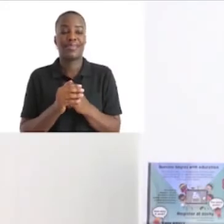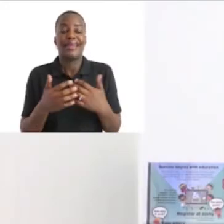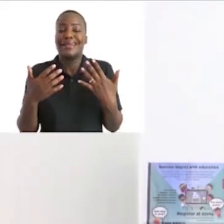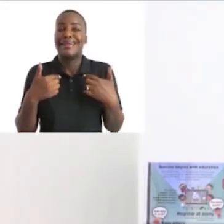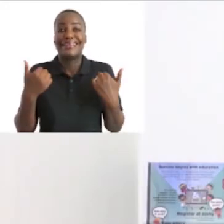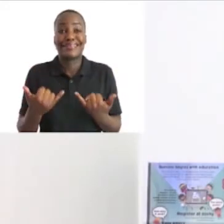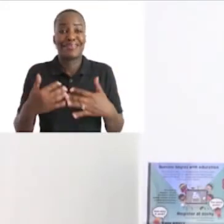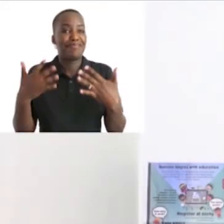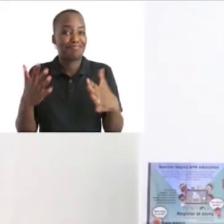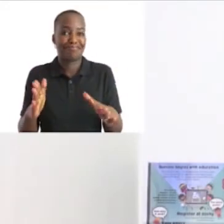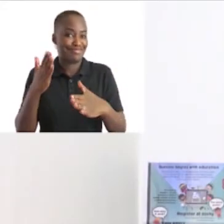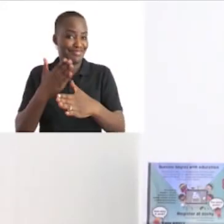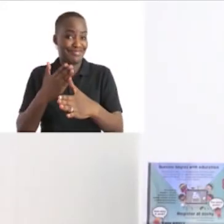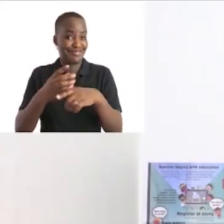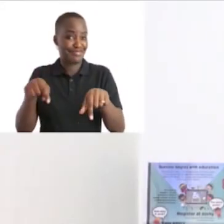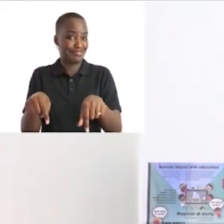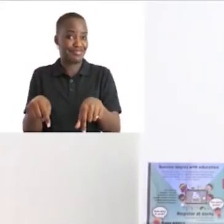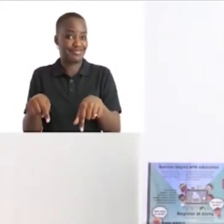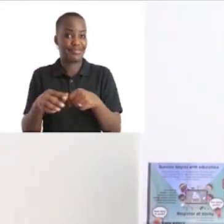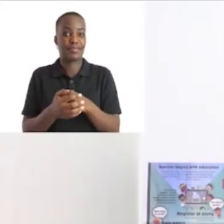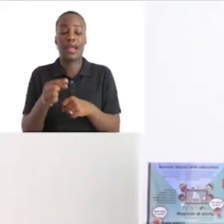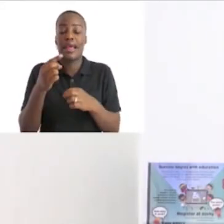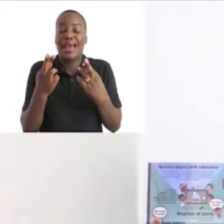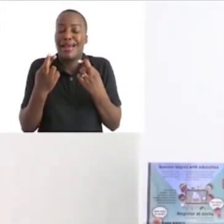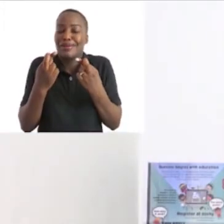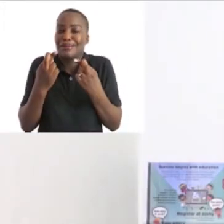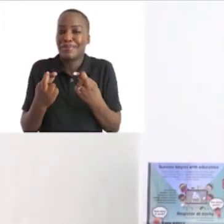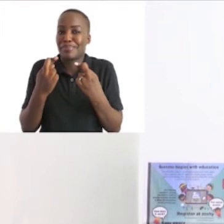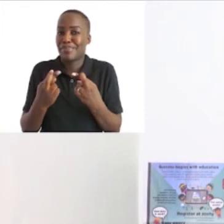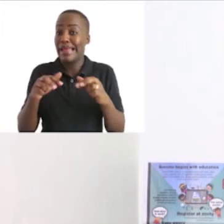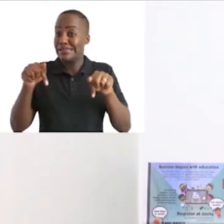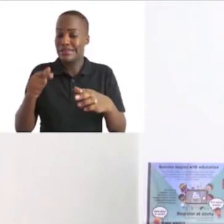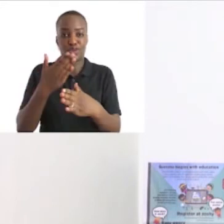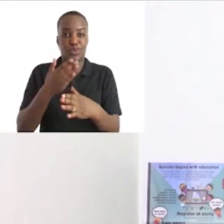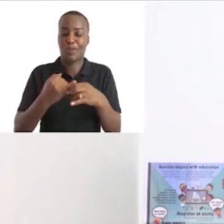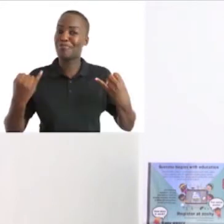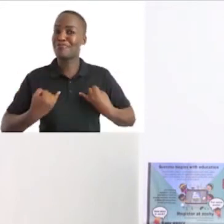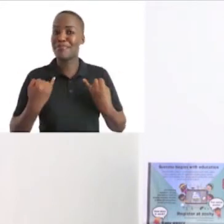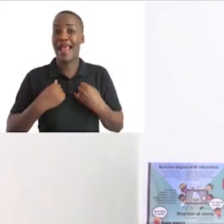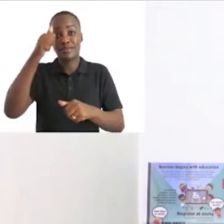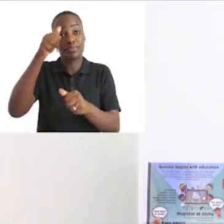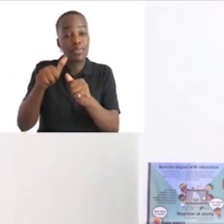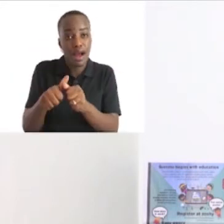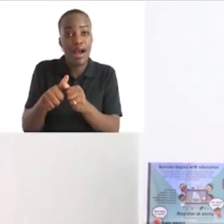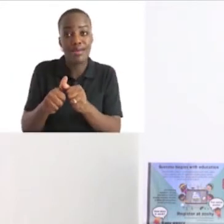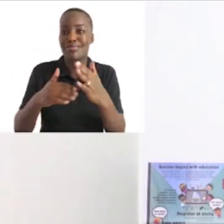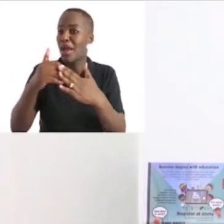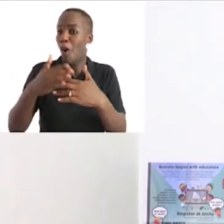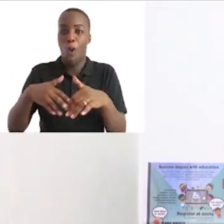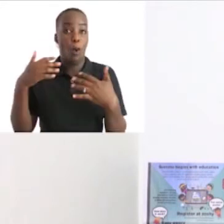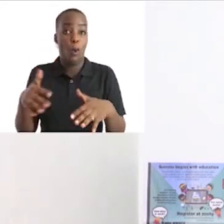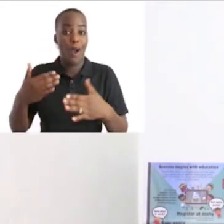We've come to the end of our lesson today, but I hope that this lesson was fun for you. And remember, building takes